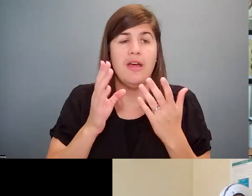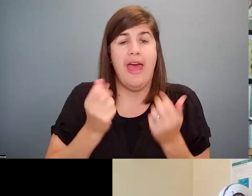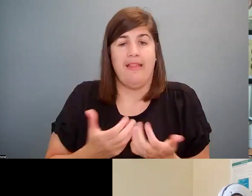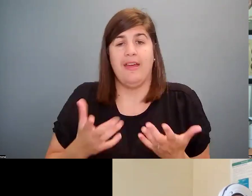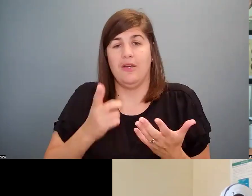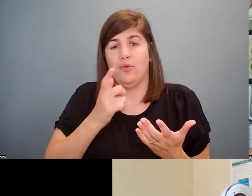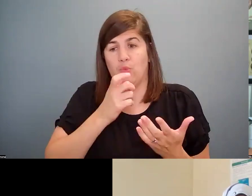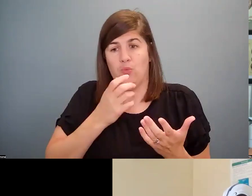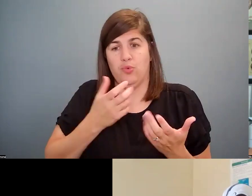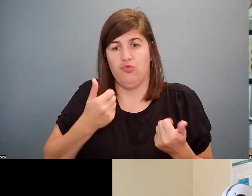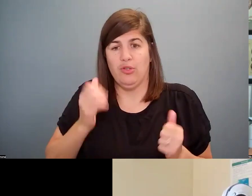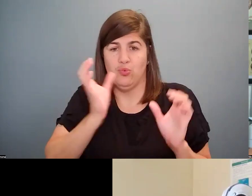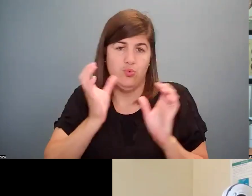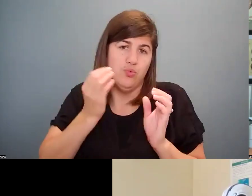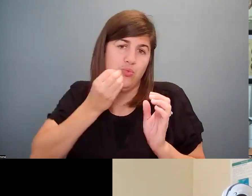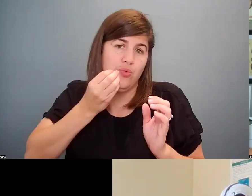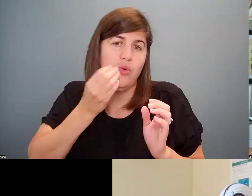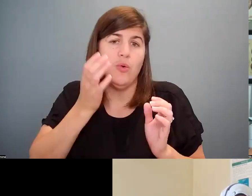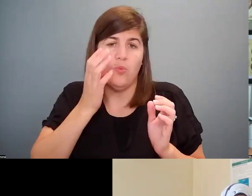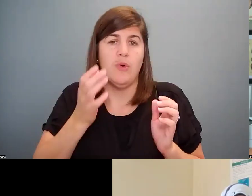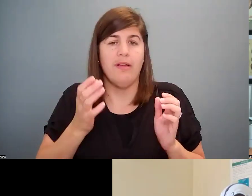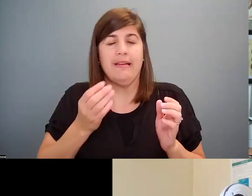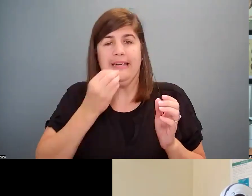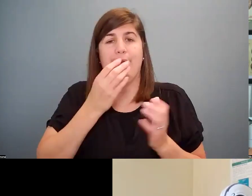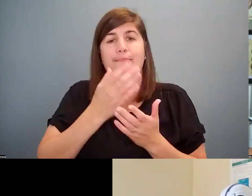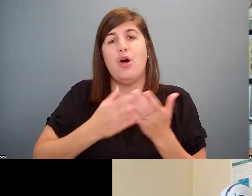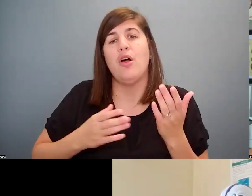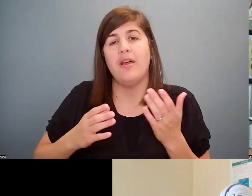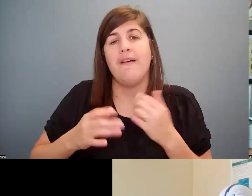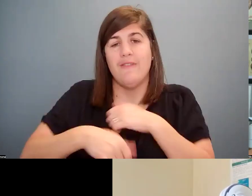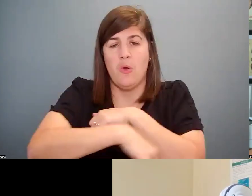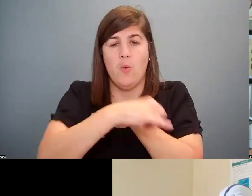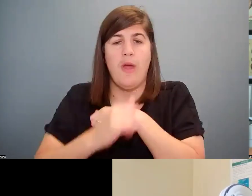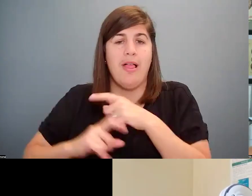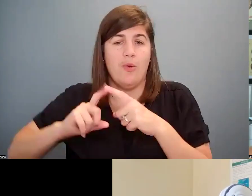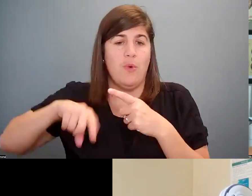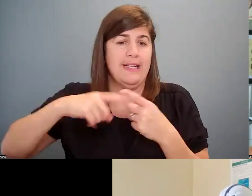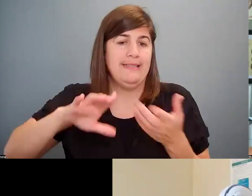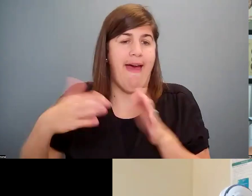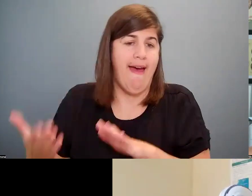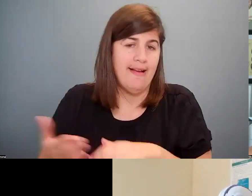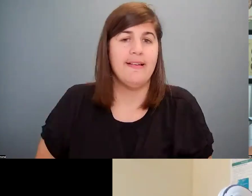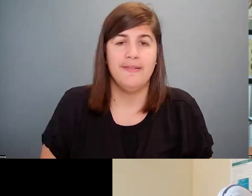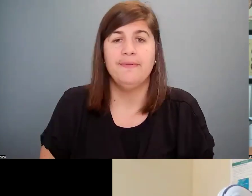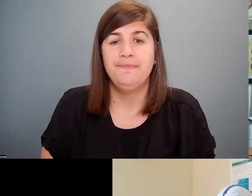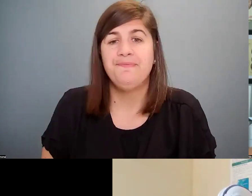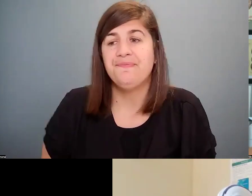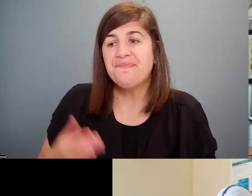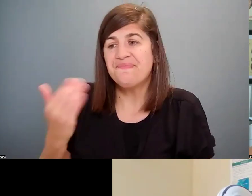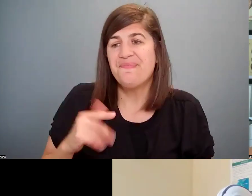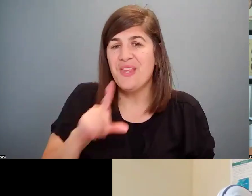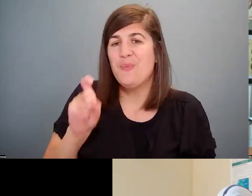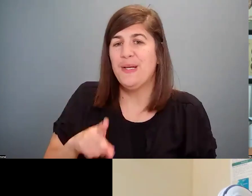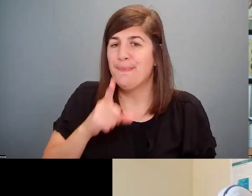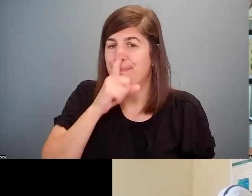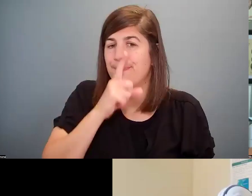or scavenges will consume part of the whale when it's died. Awesome. Thank you. Our next question from an anonymous